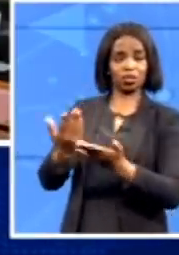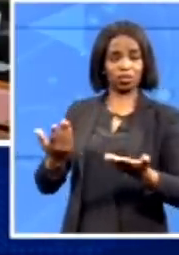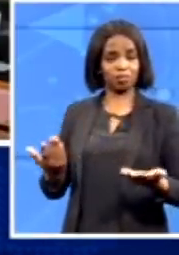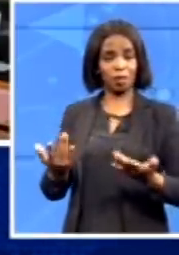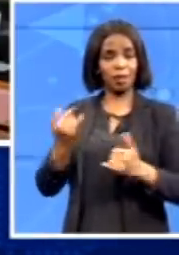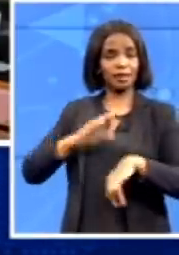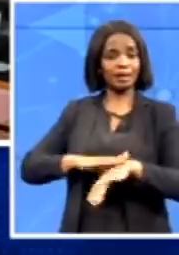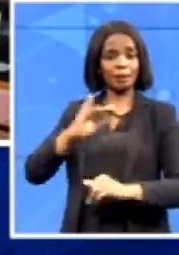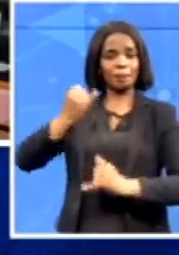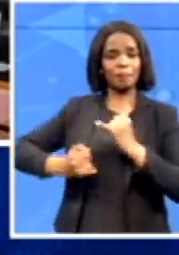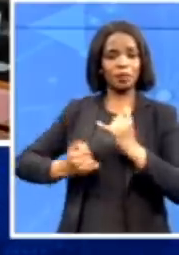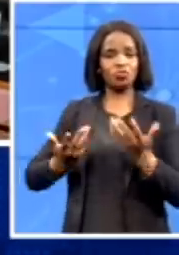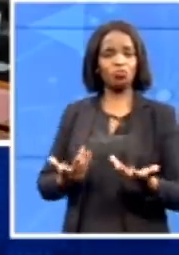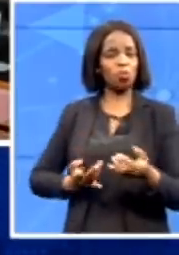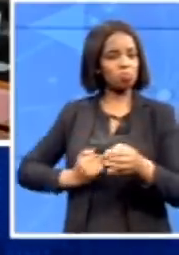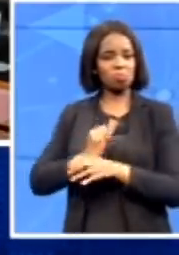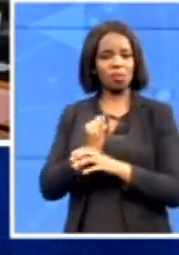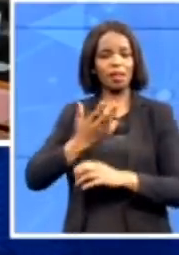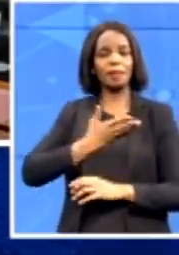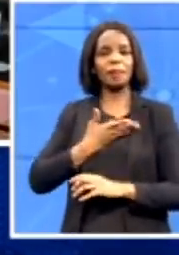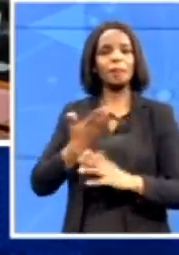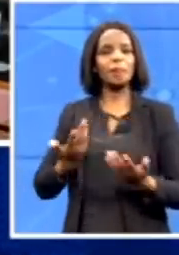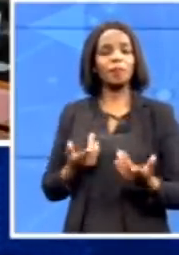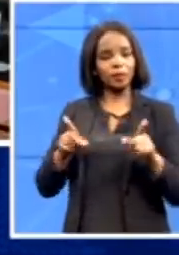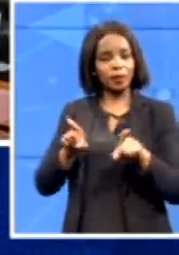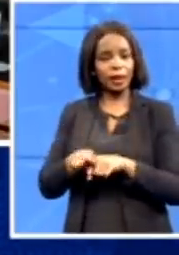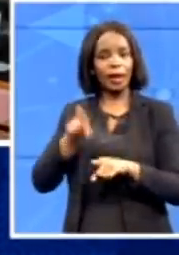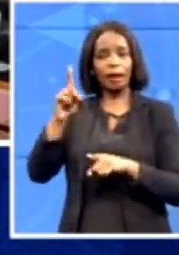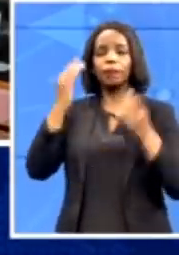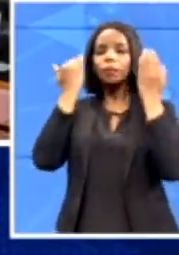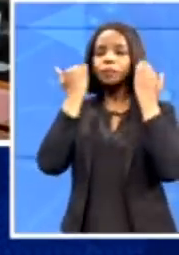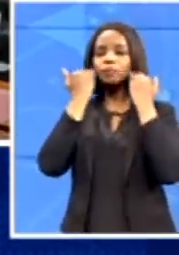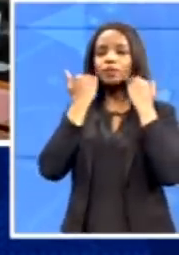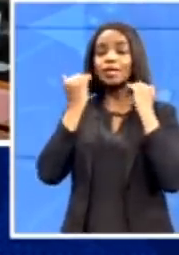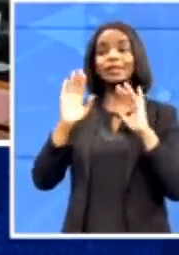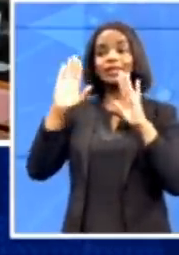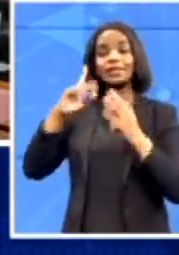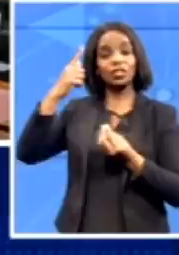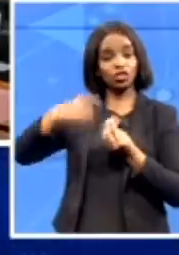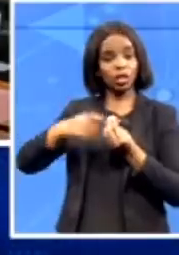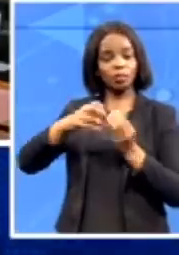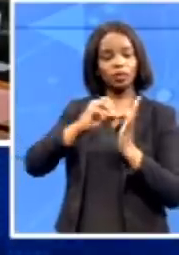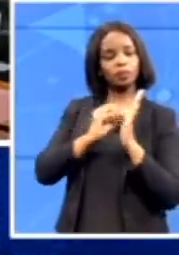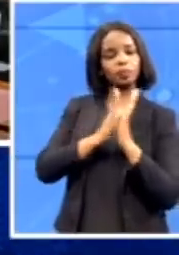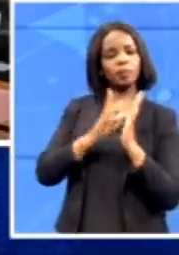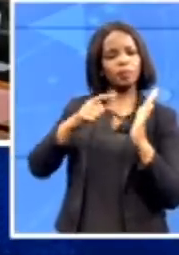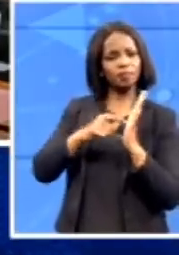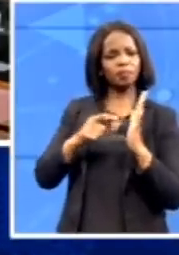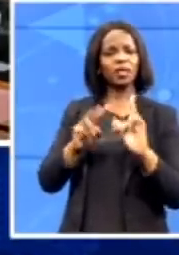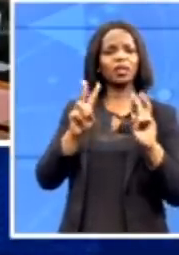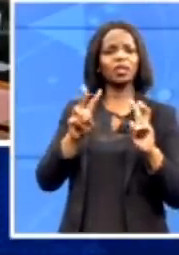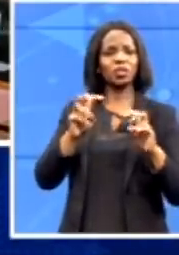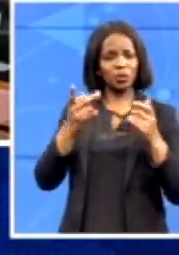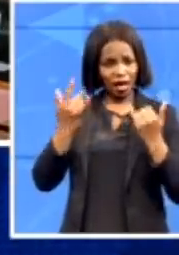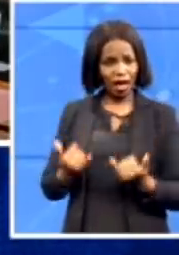The judge also, in his judgment, had said that the matter should not have been brought at this stage of the